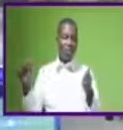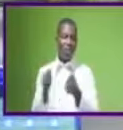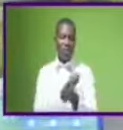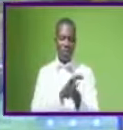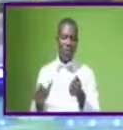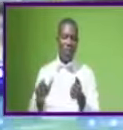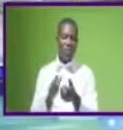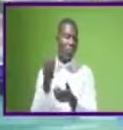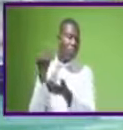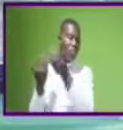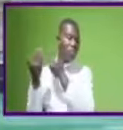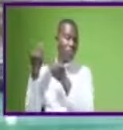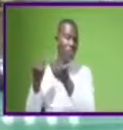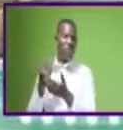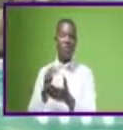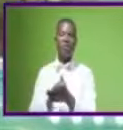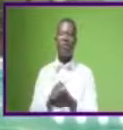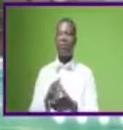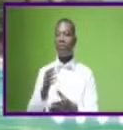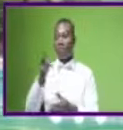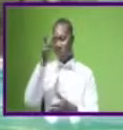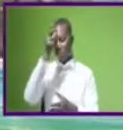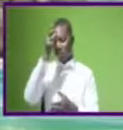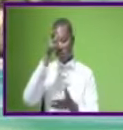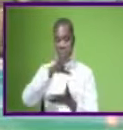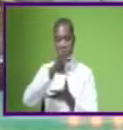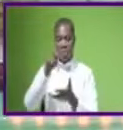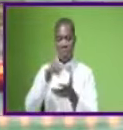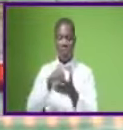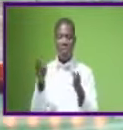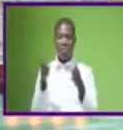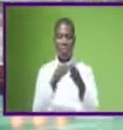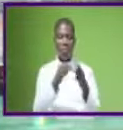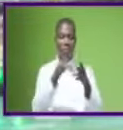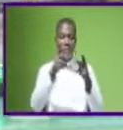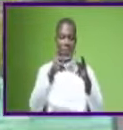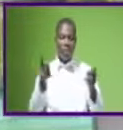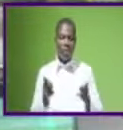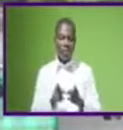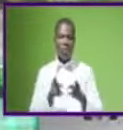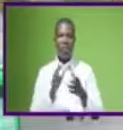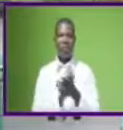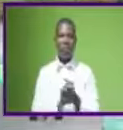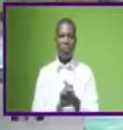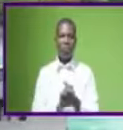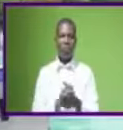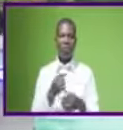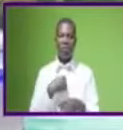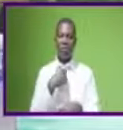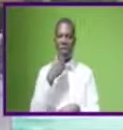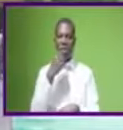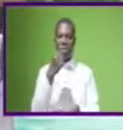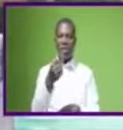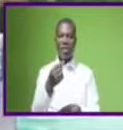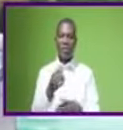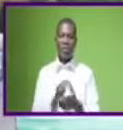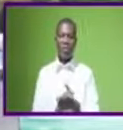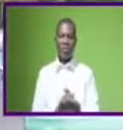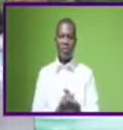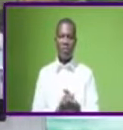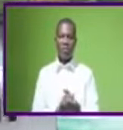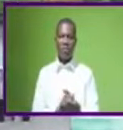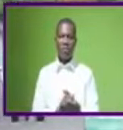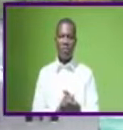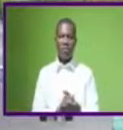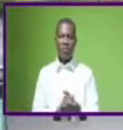ancient satanic stronghold. And I've also said that I am in to destroy the ancient satanic stronghold. Maka, I have said it